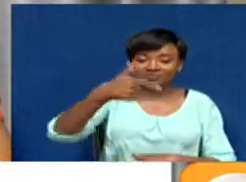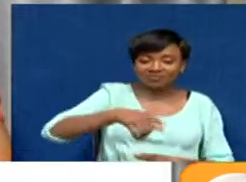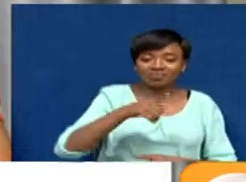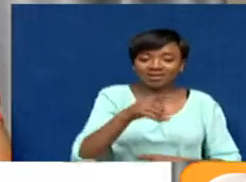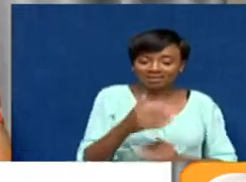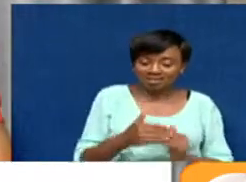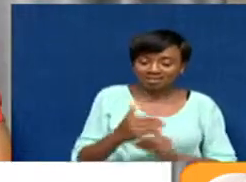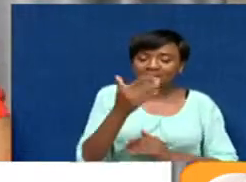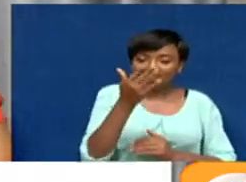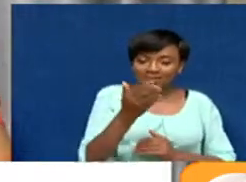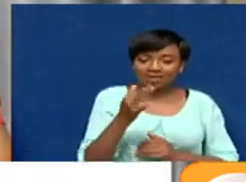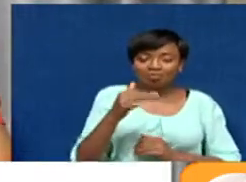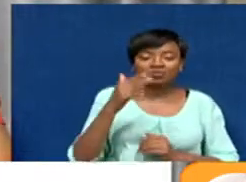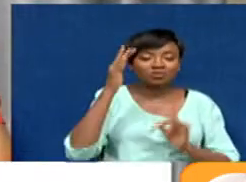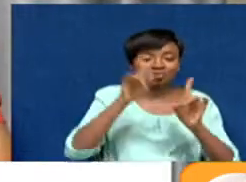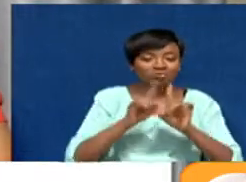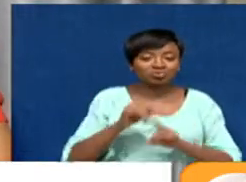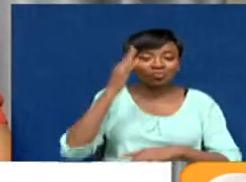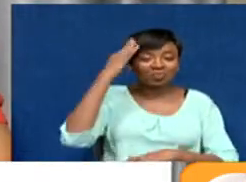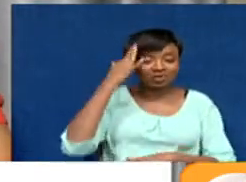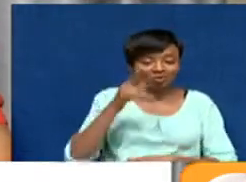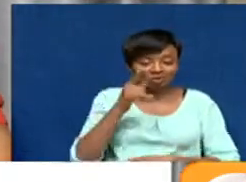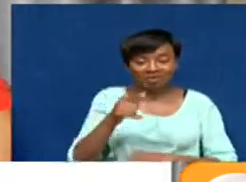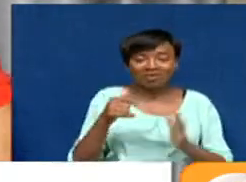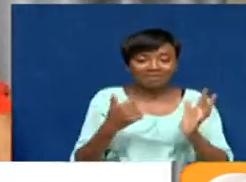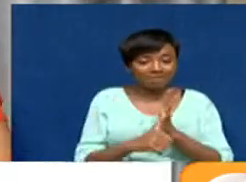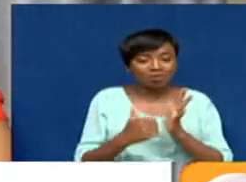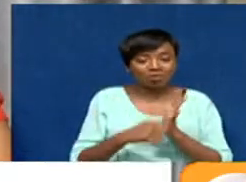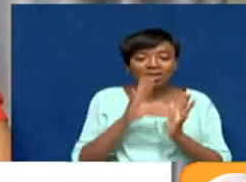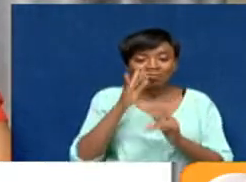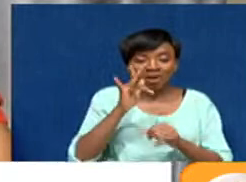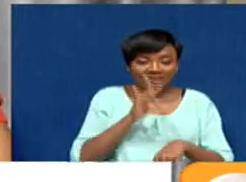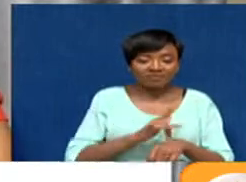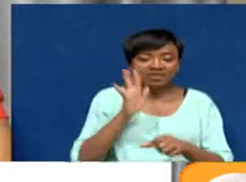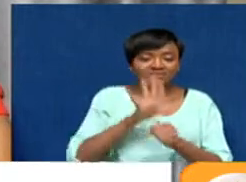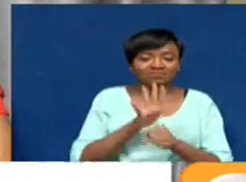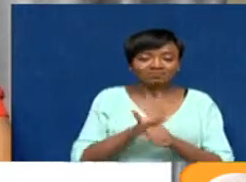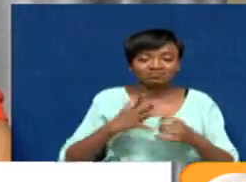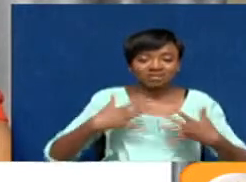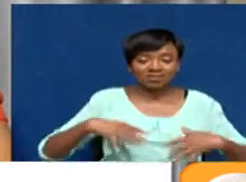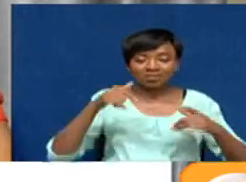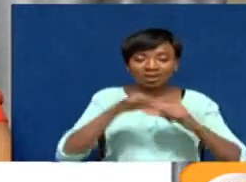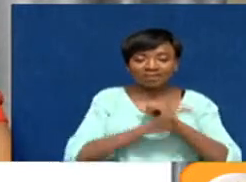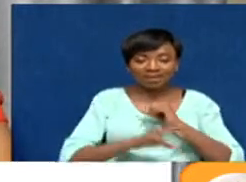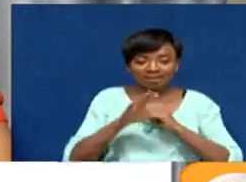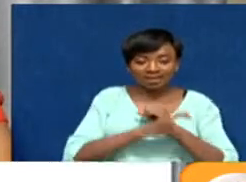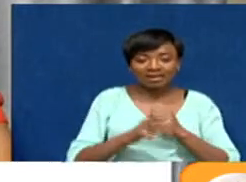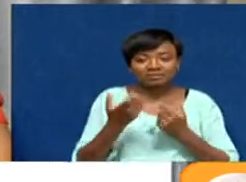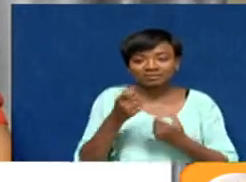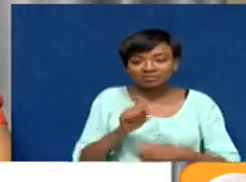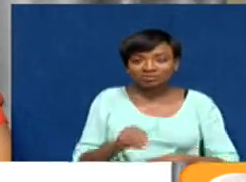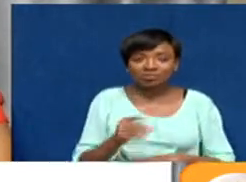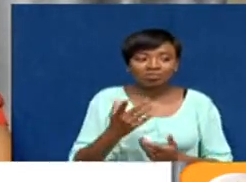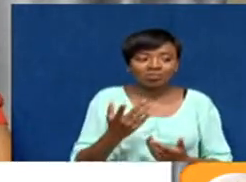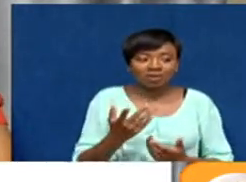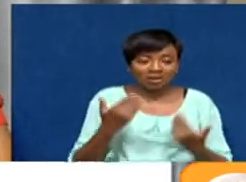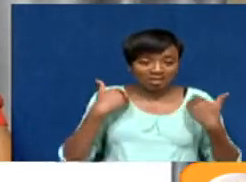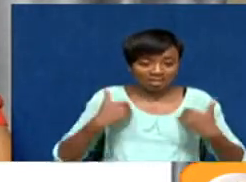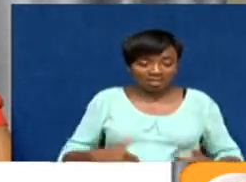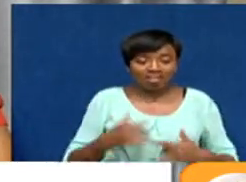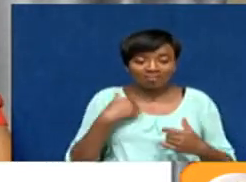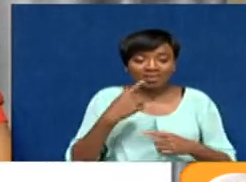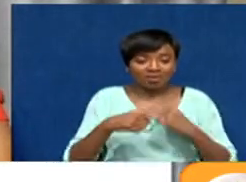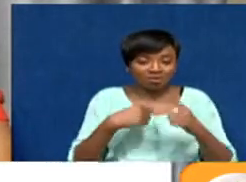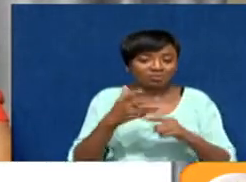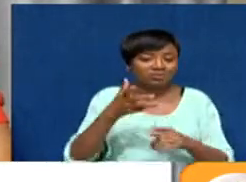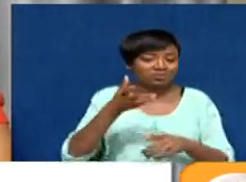a tsunami. It will really affect many, many, many people in the country. So for me, I would, you know, I've just kept